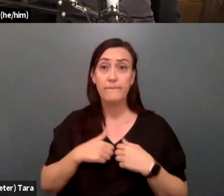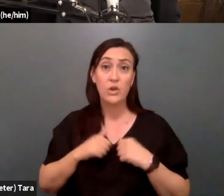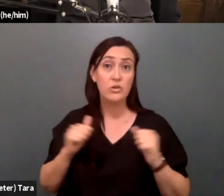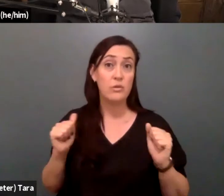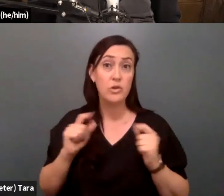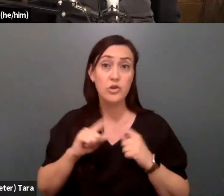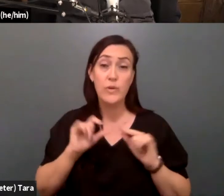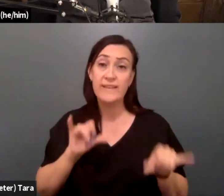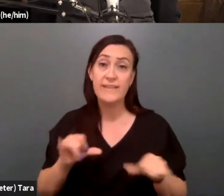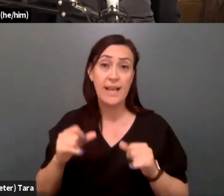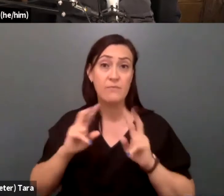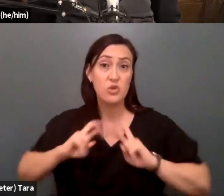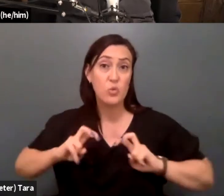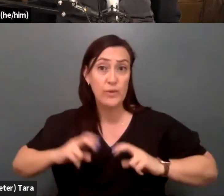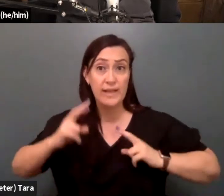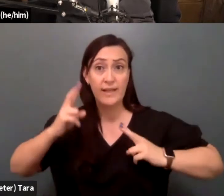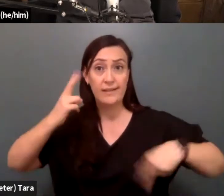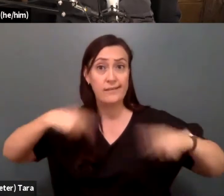scrutiny, that